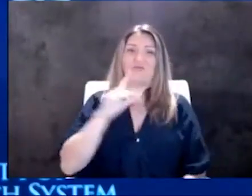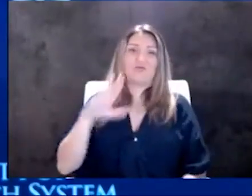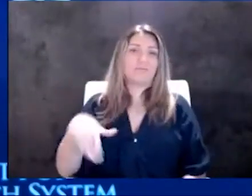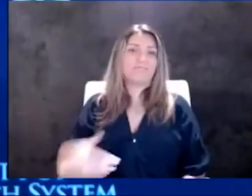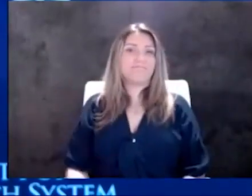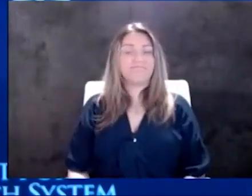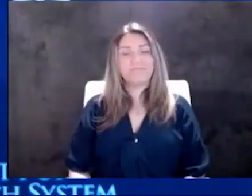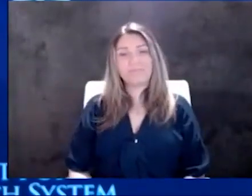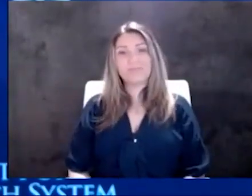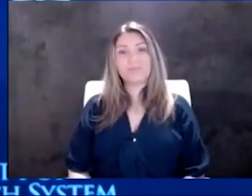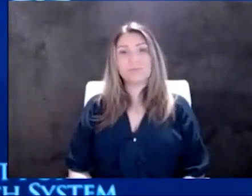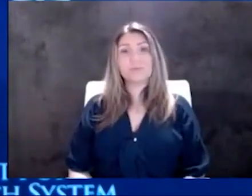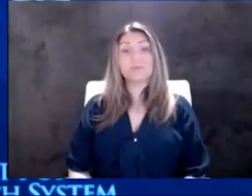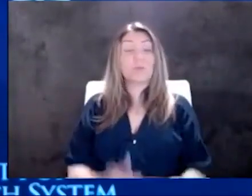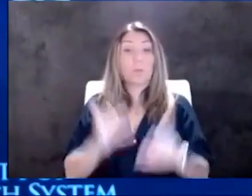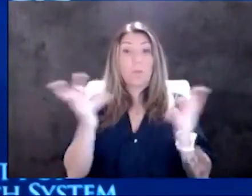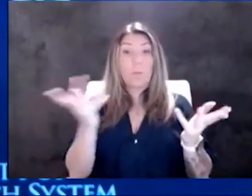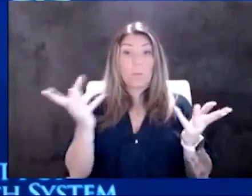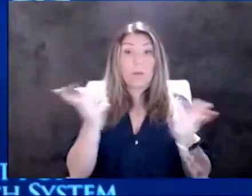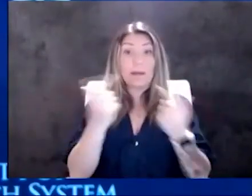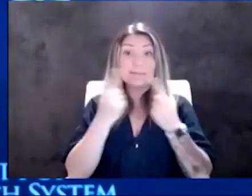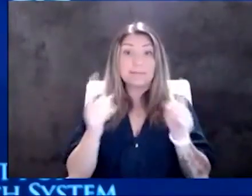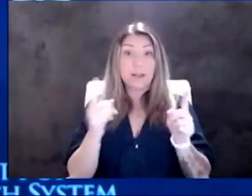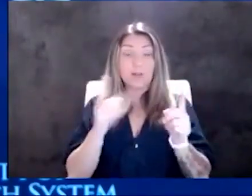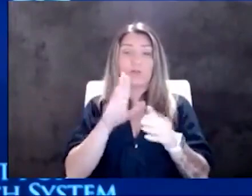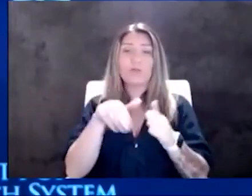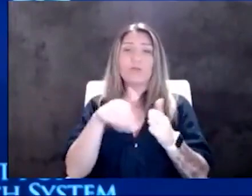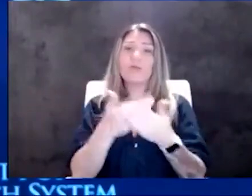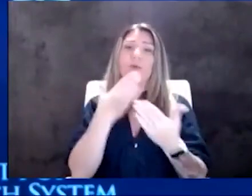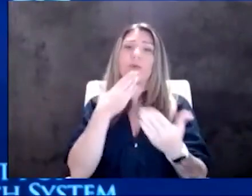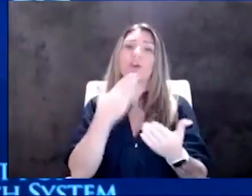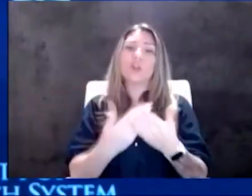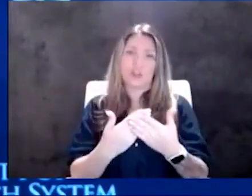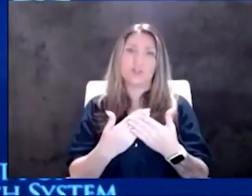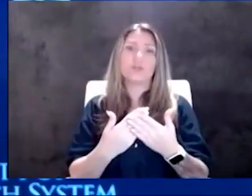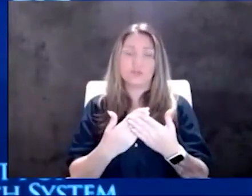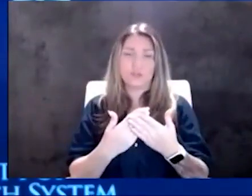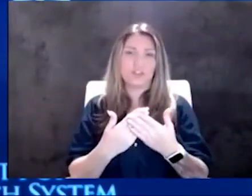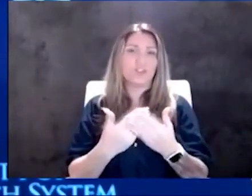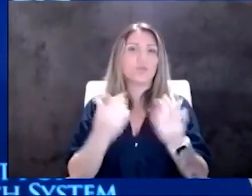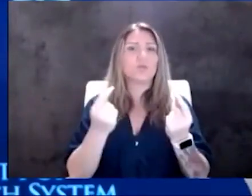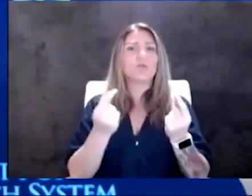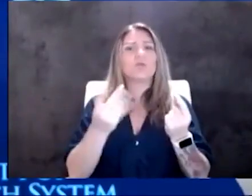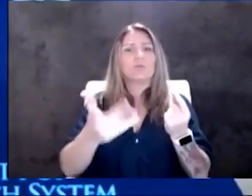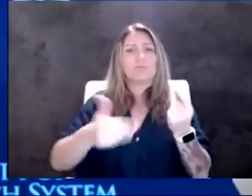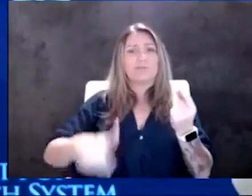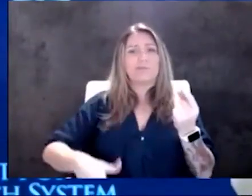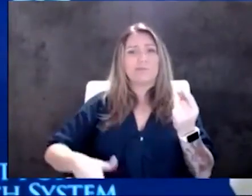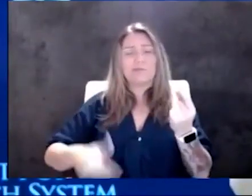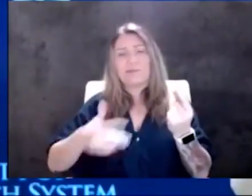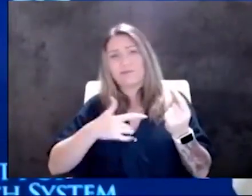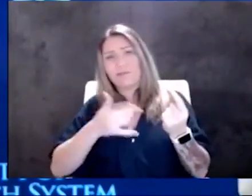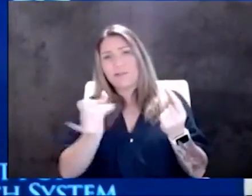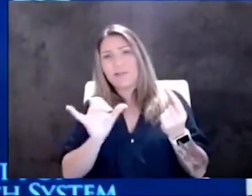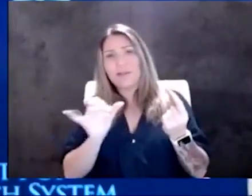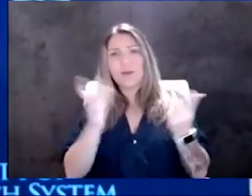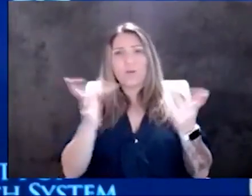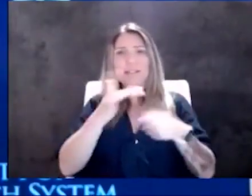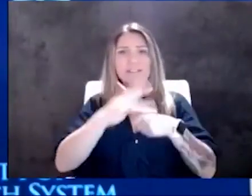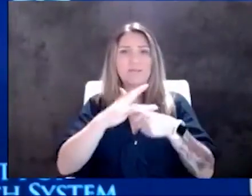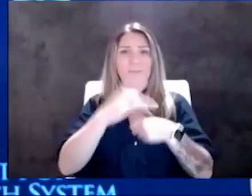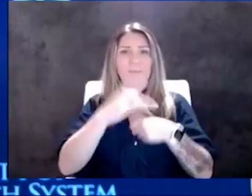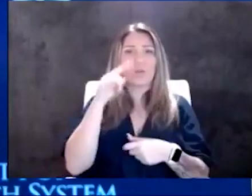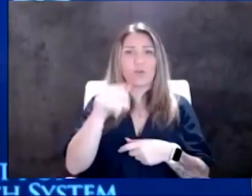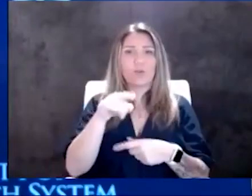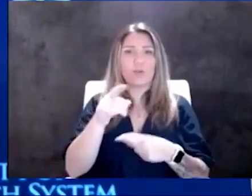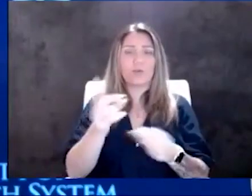can tell you is they're all really good. And so do with what you feel like and do what's available to you most immediately. It is